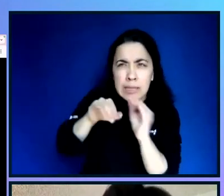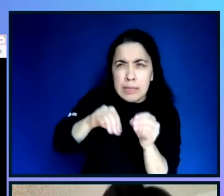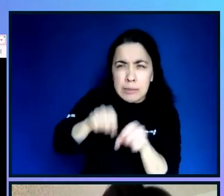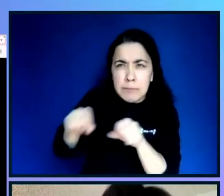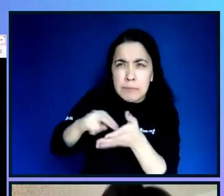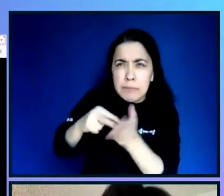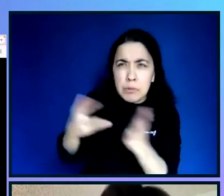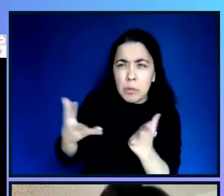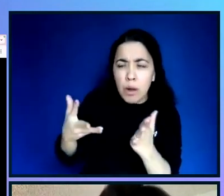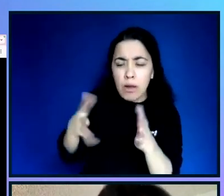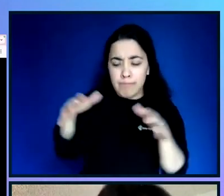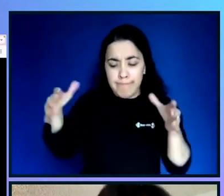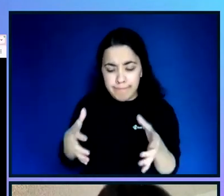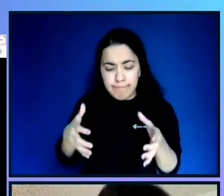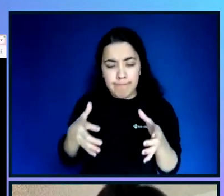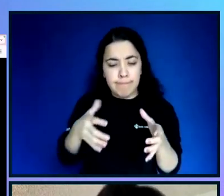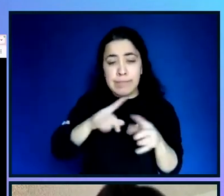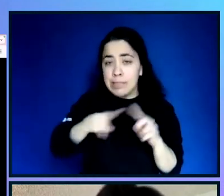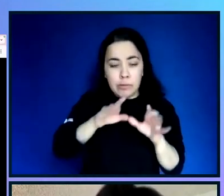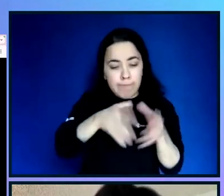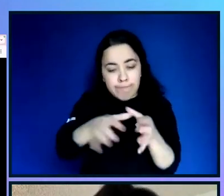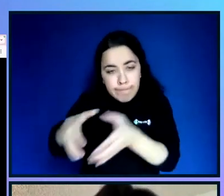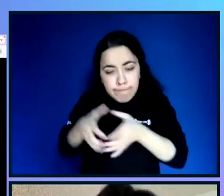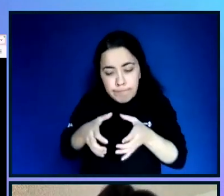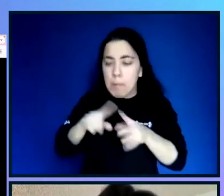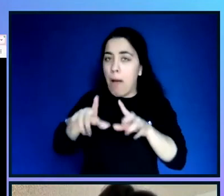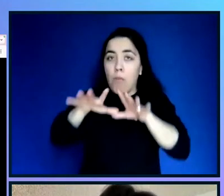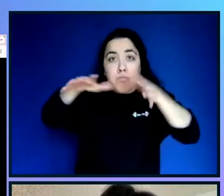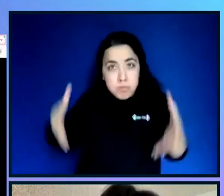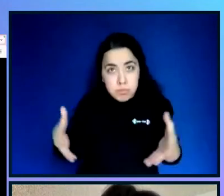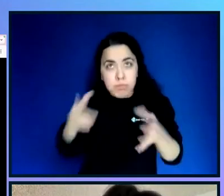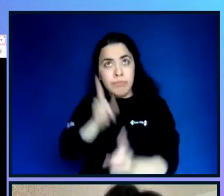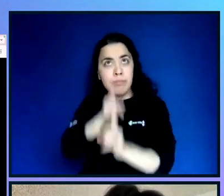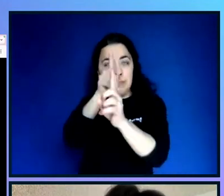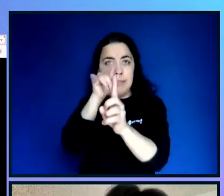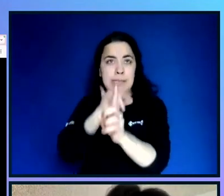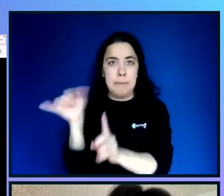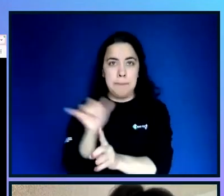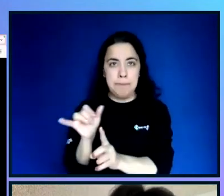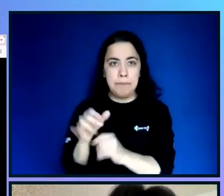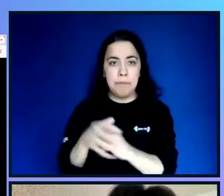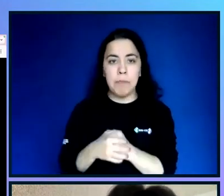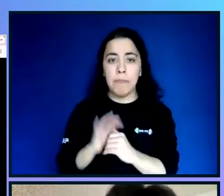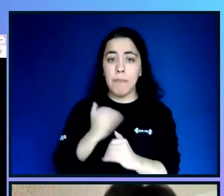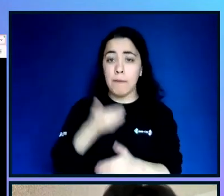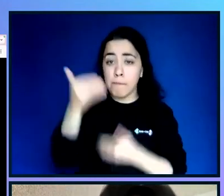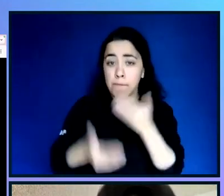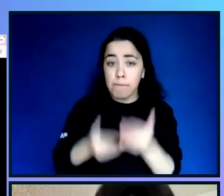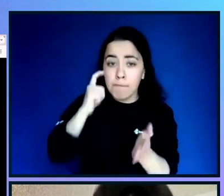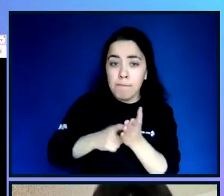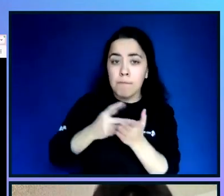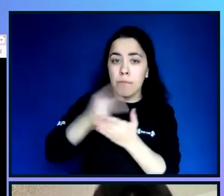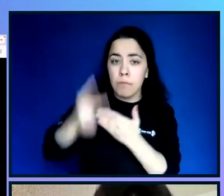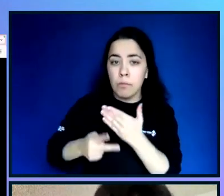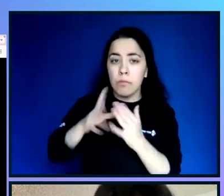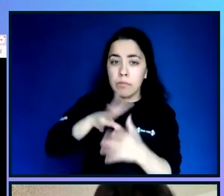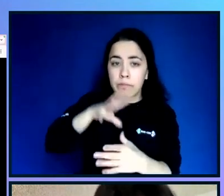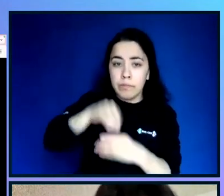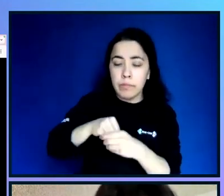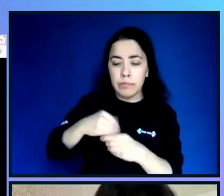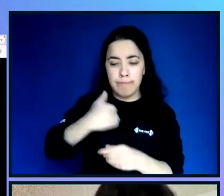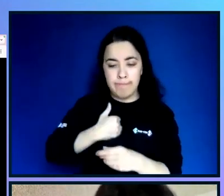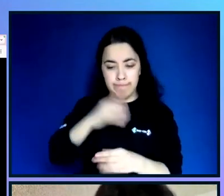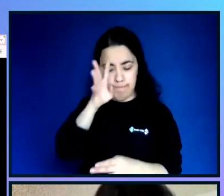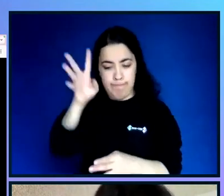building products. In terms of our process, we're starting to see program participants be self-starting. One